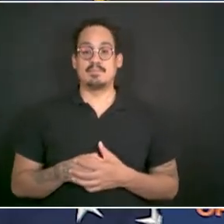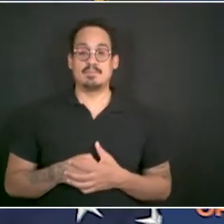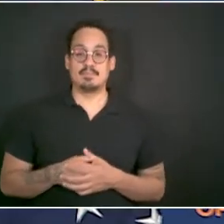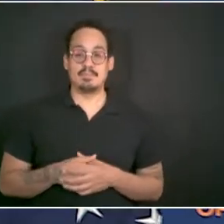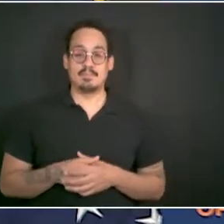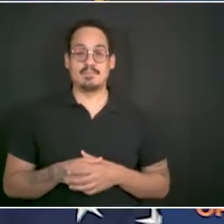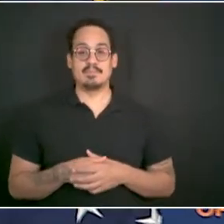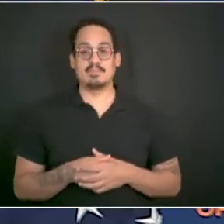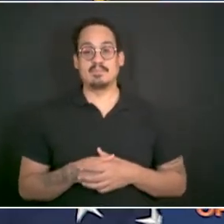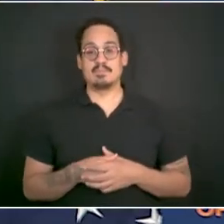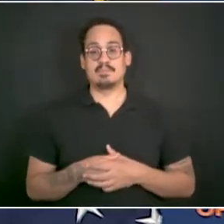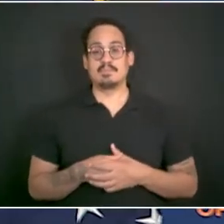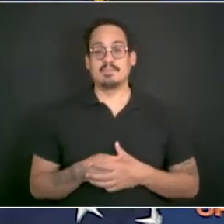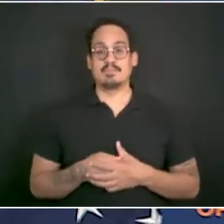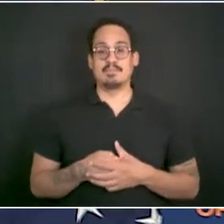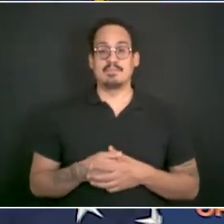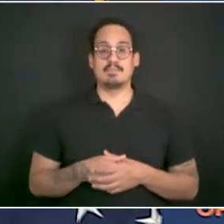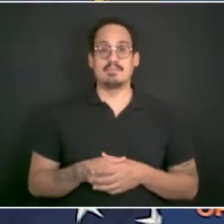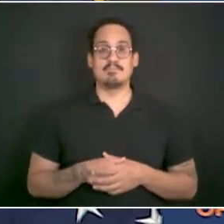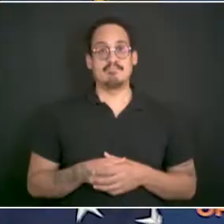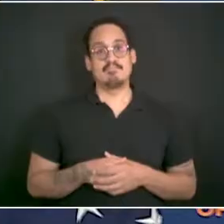Some folks like to get away.